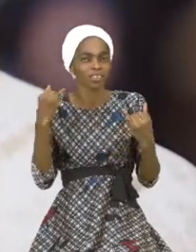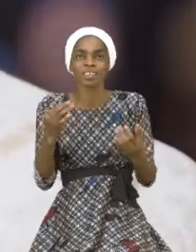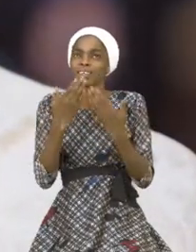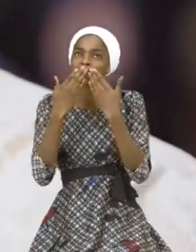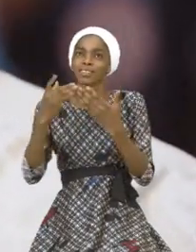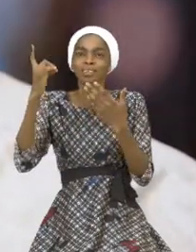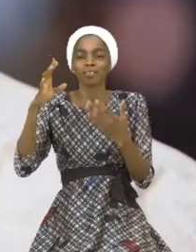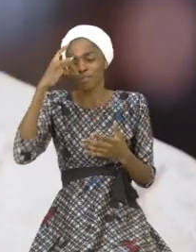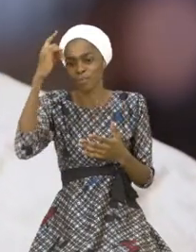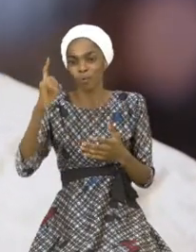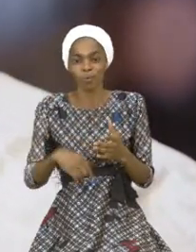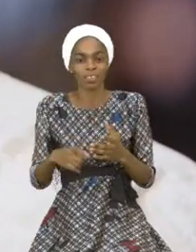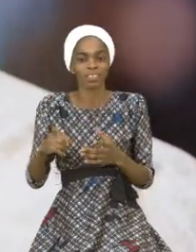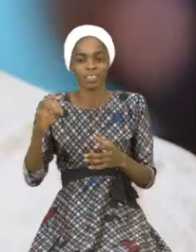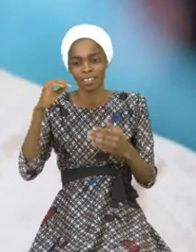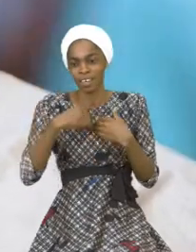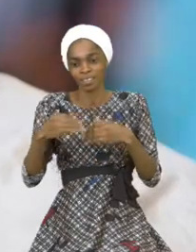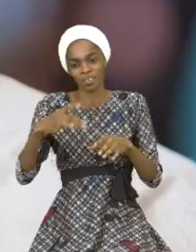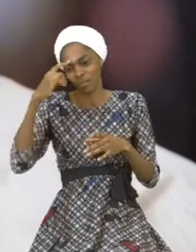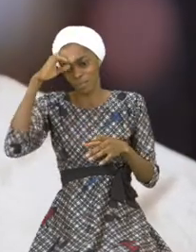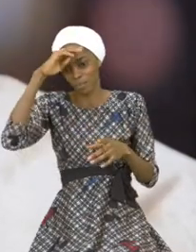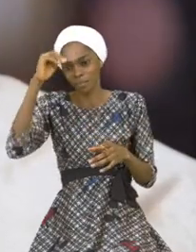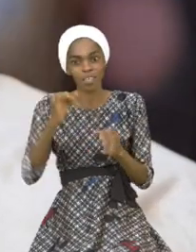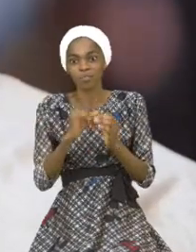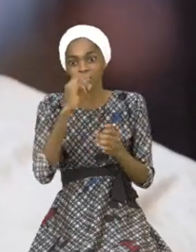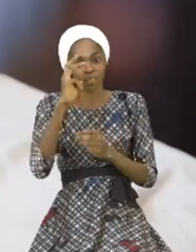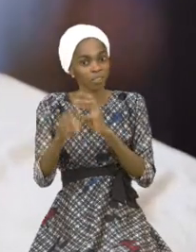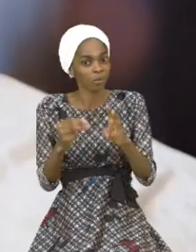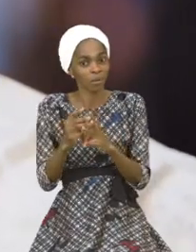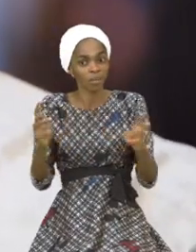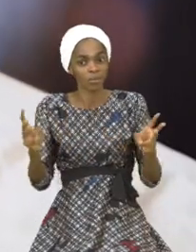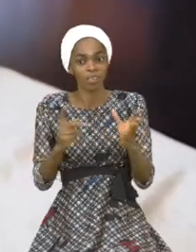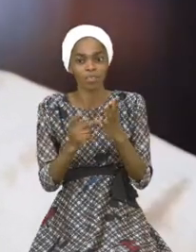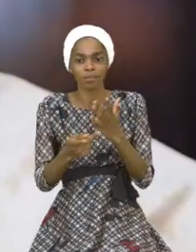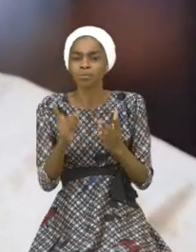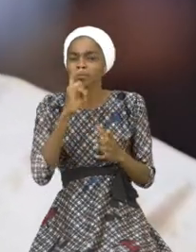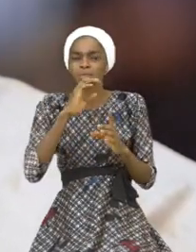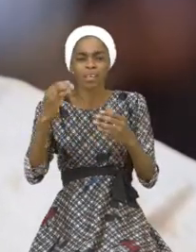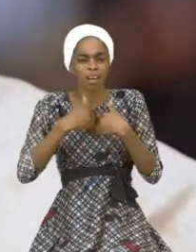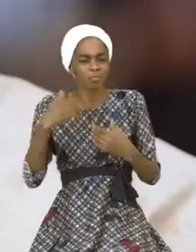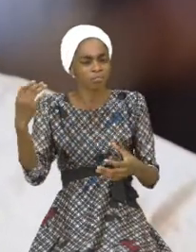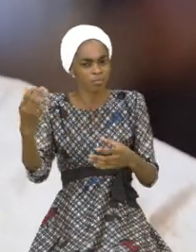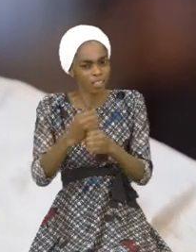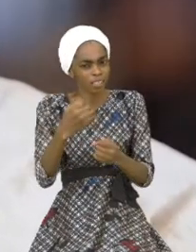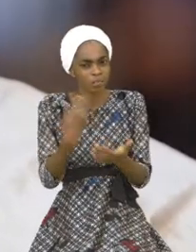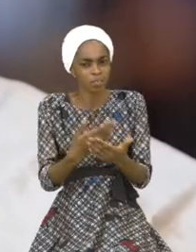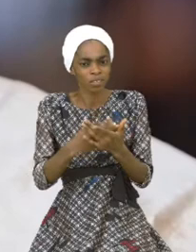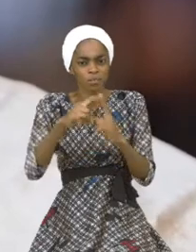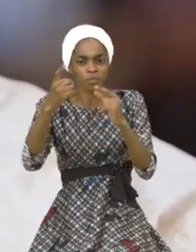what He has done for me. If not for the Global Crusade, where will I have money to go for